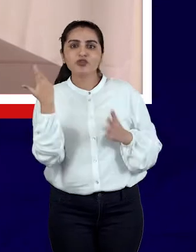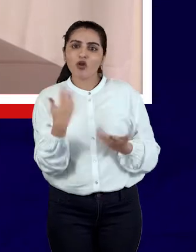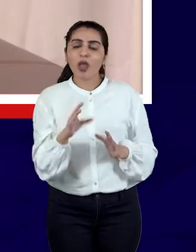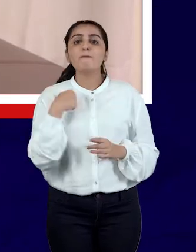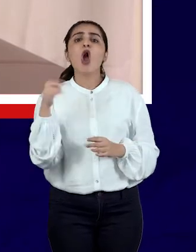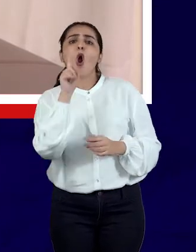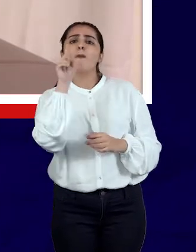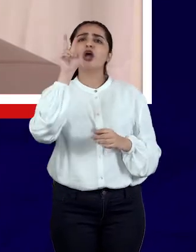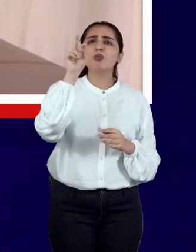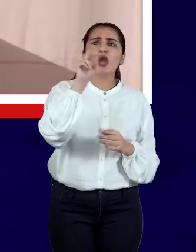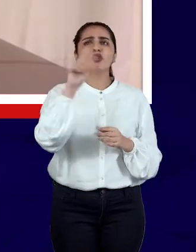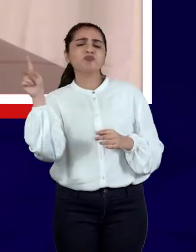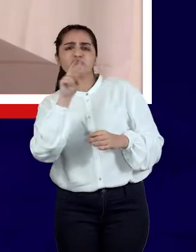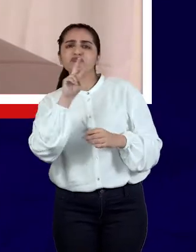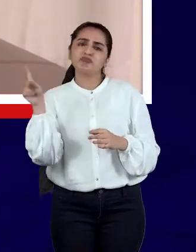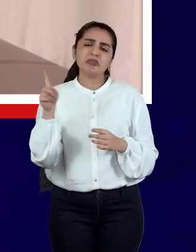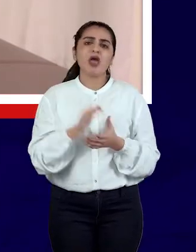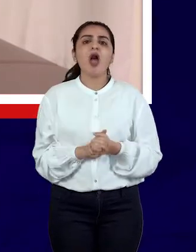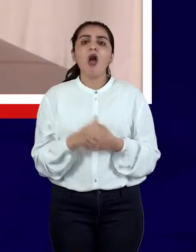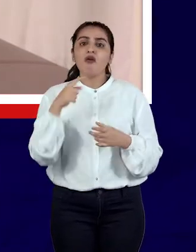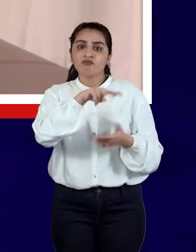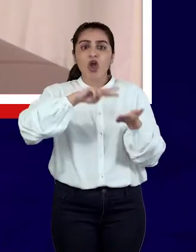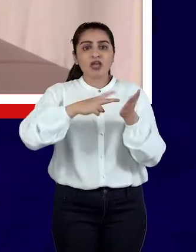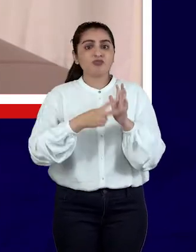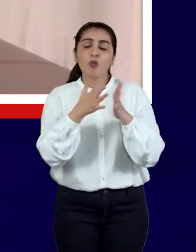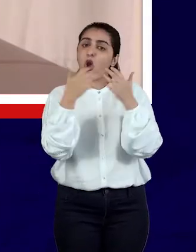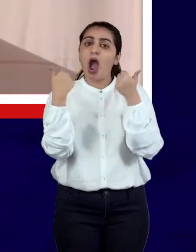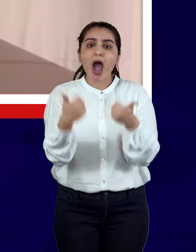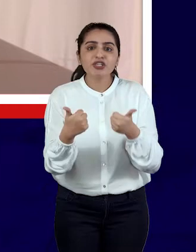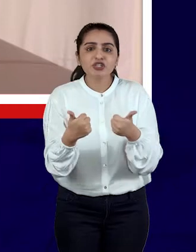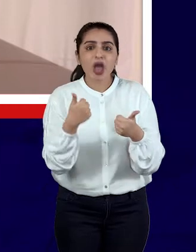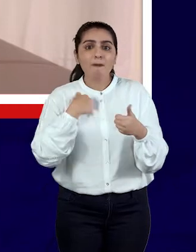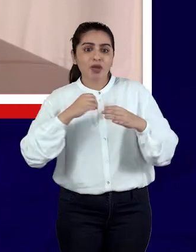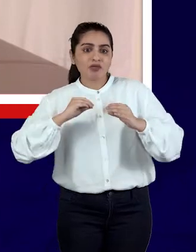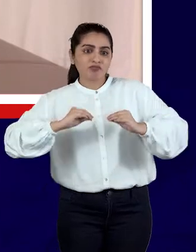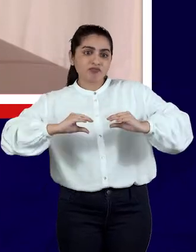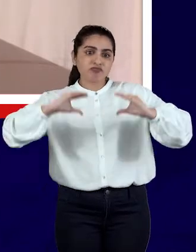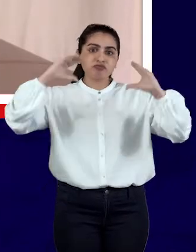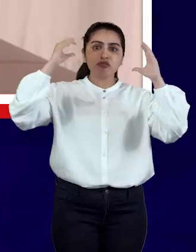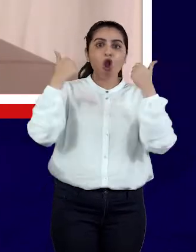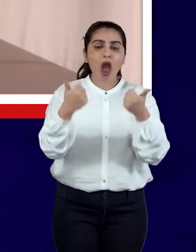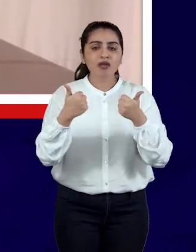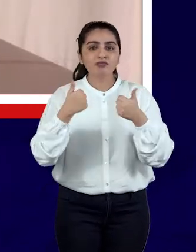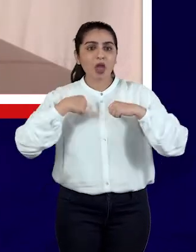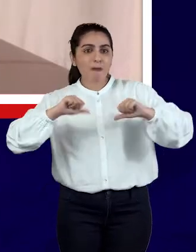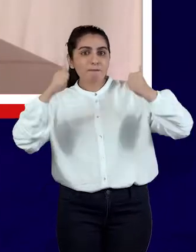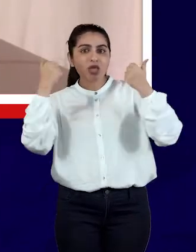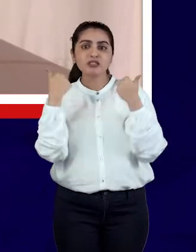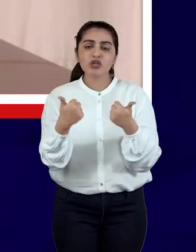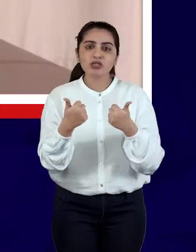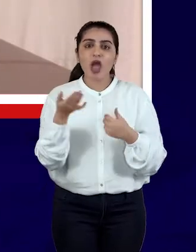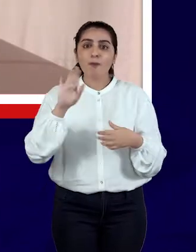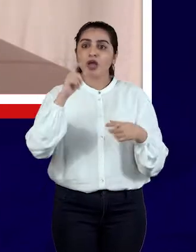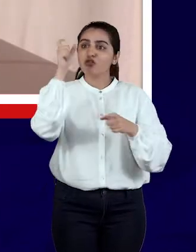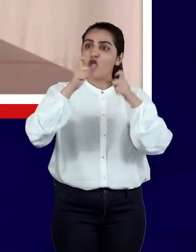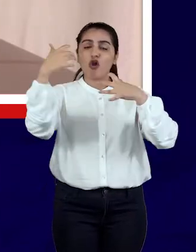I was only in my 20s. It was a wonderful experience. Success came very fast and I was very fortunate. I developed